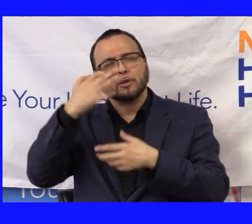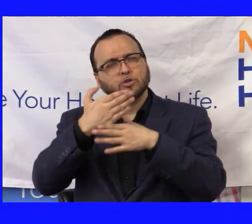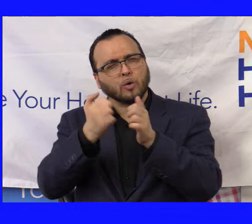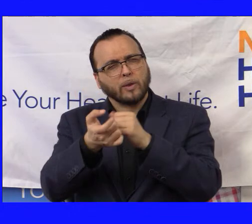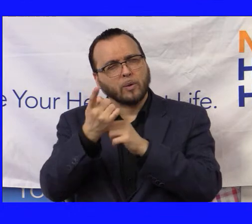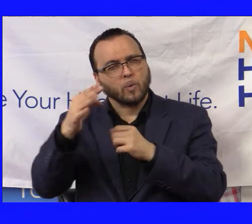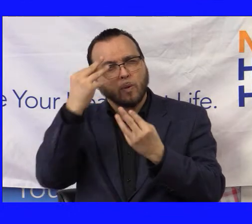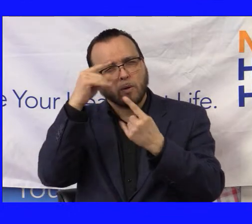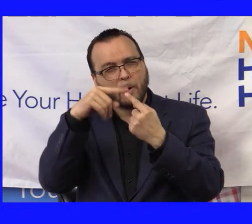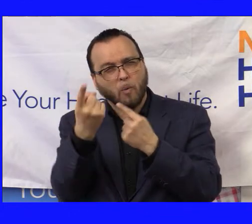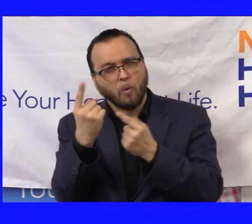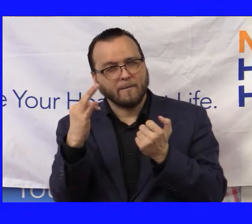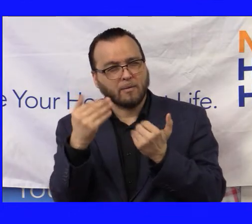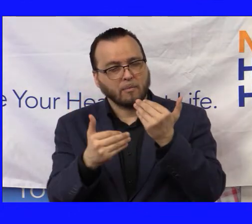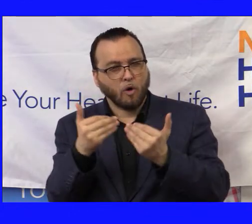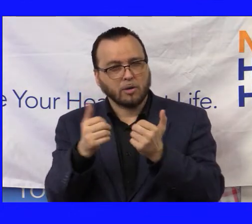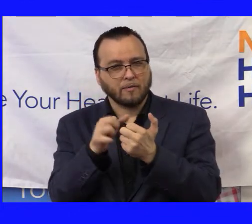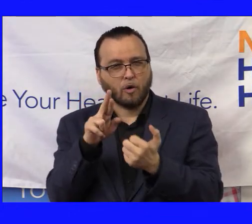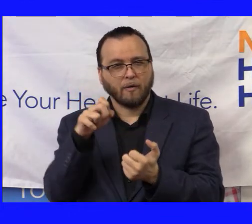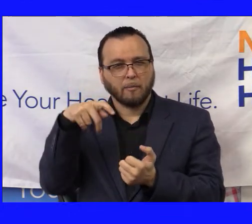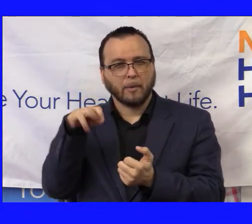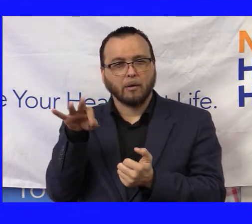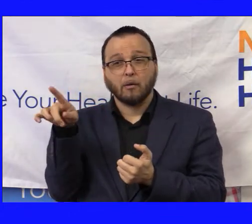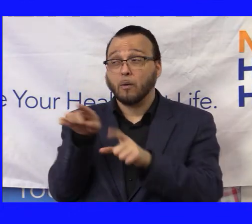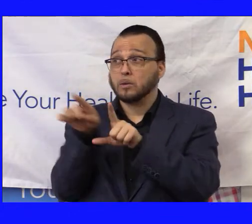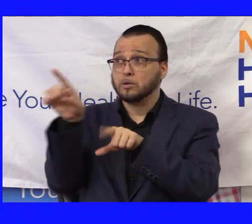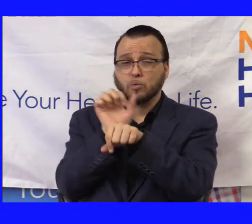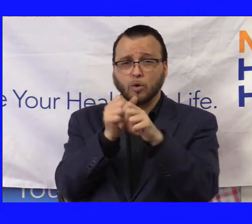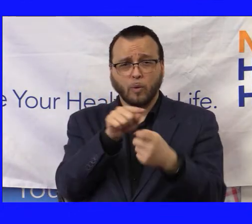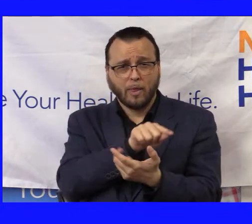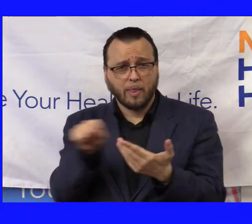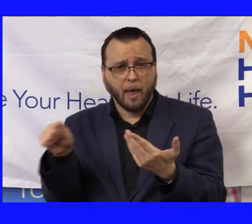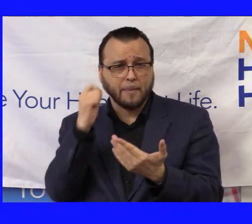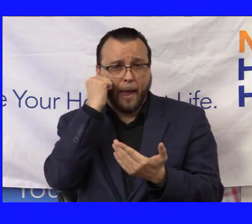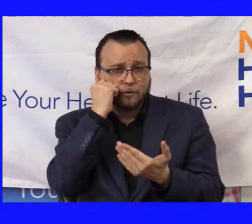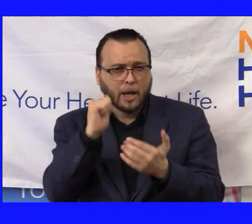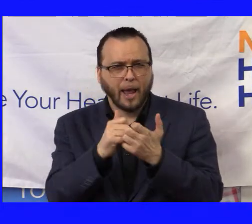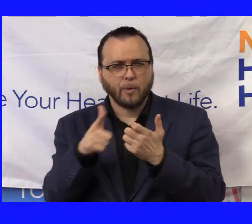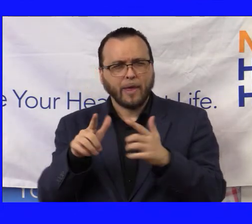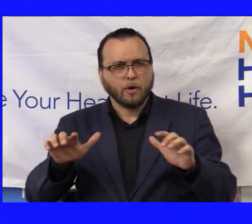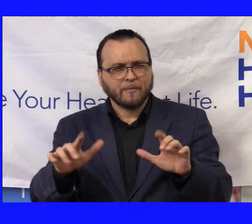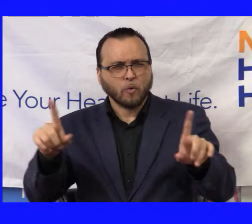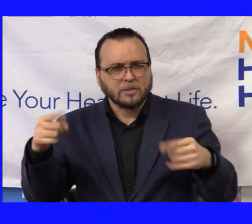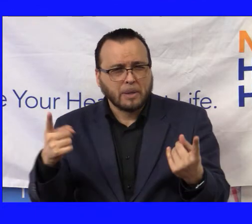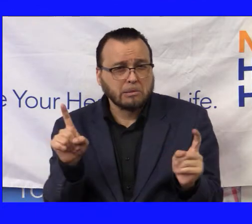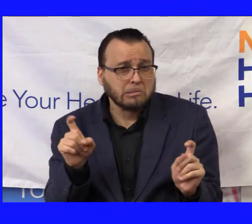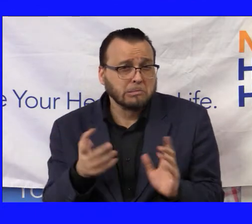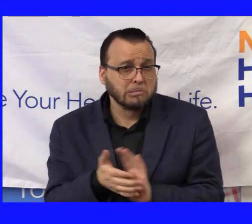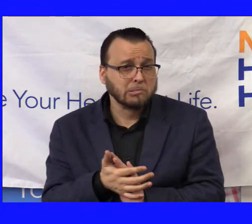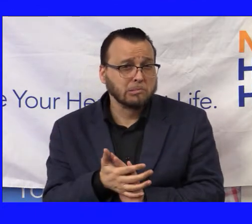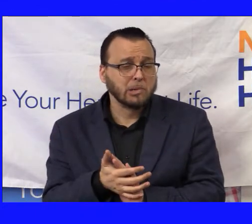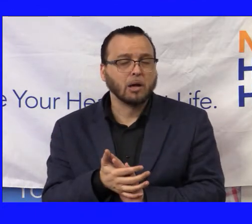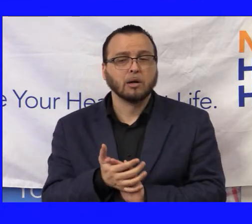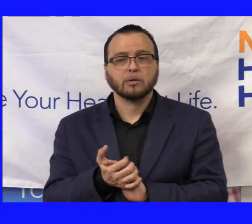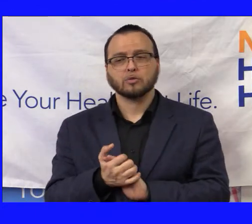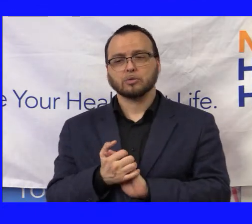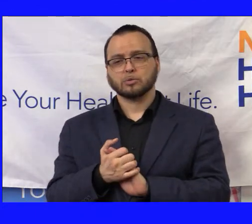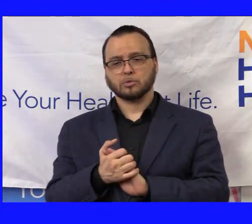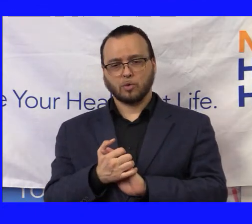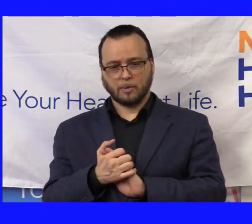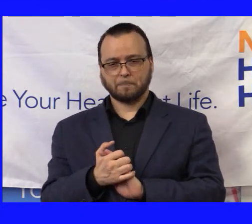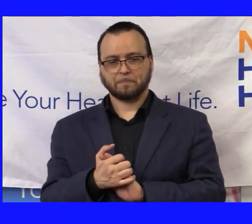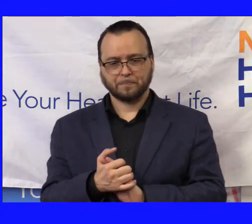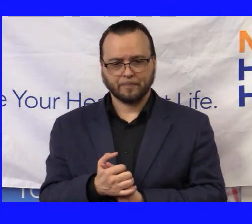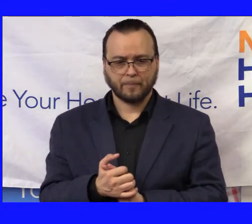for selecting them, and two, you work with them every day, how their performance has been? Sure. So the